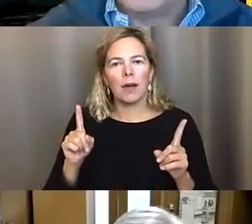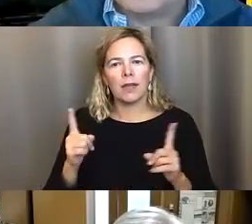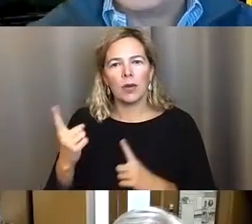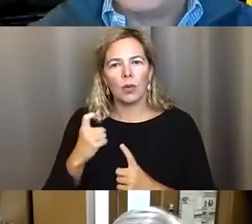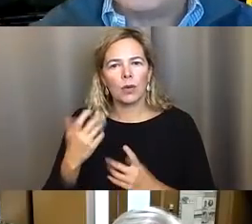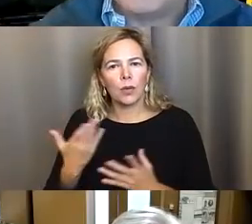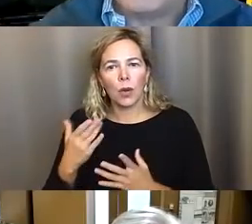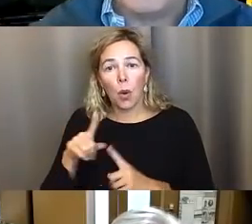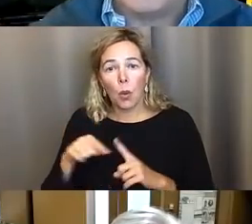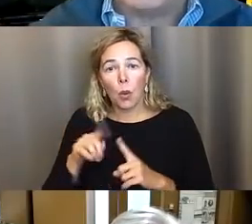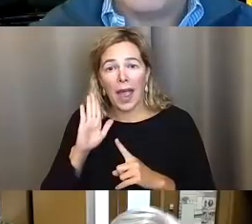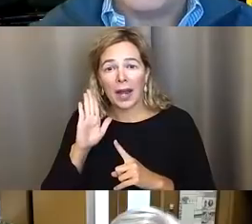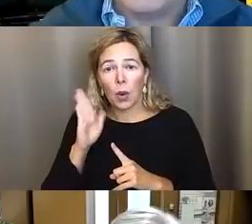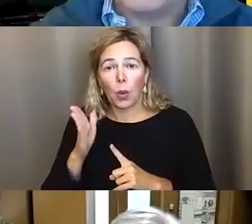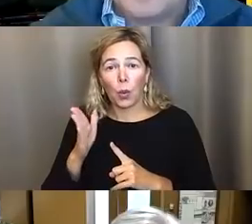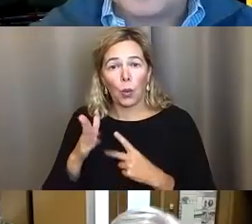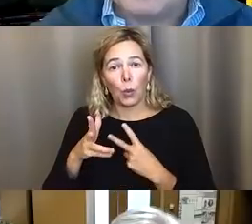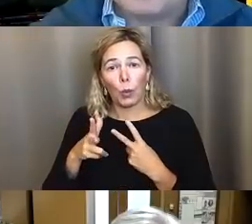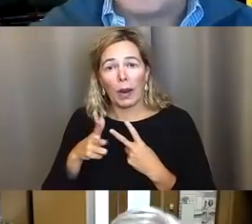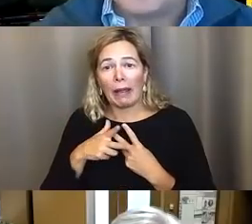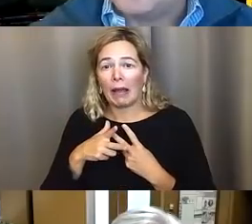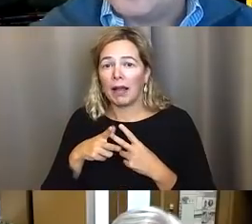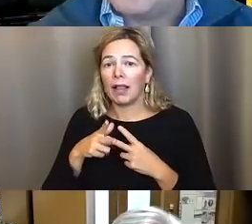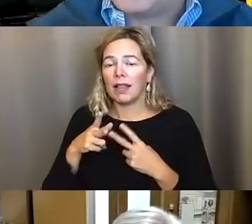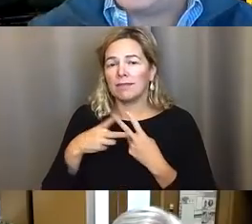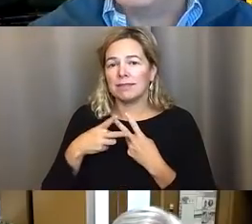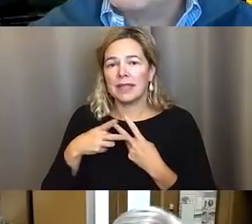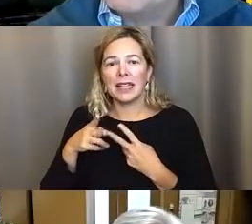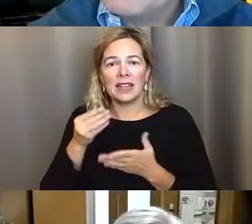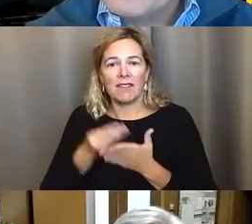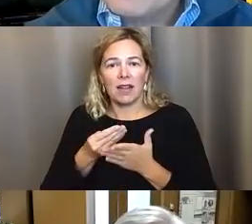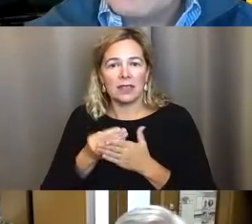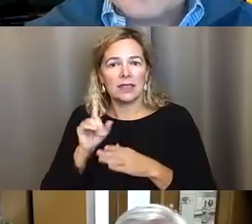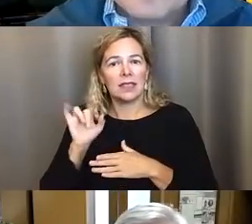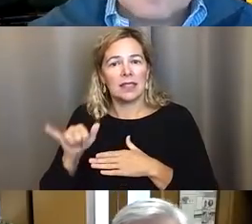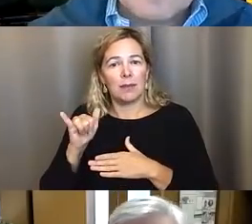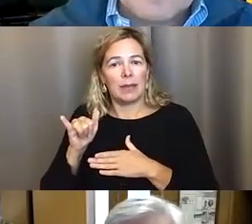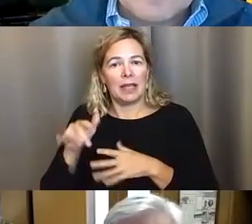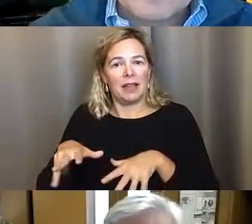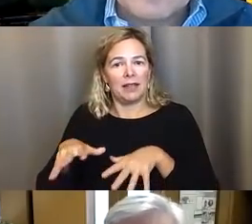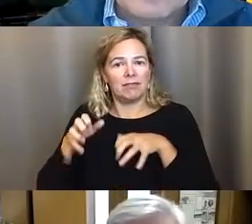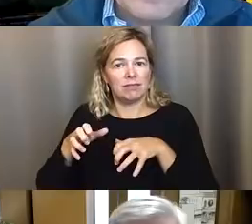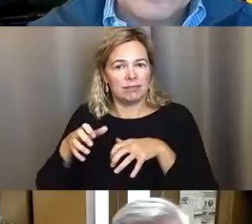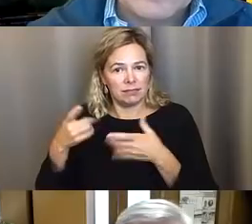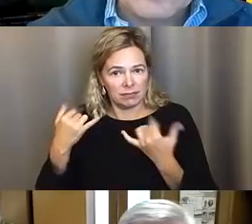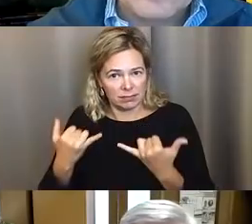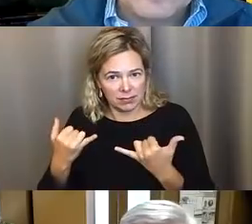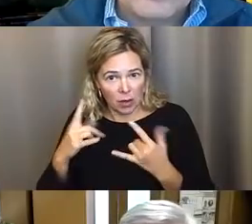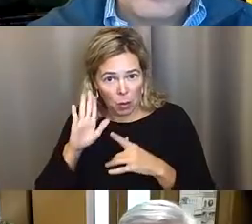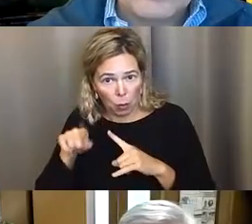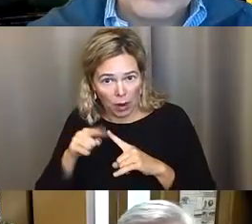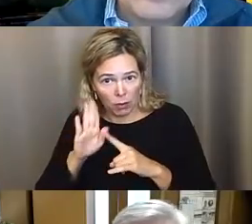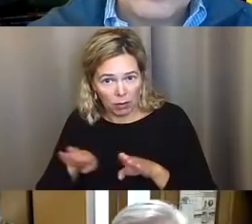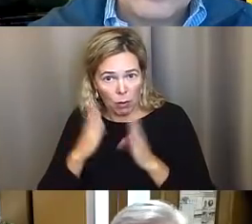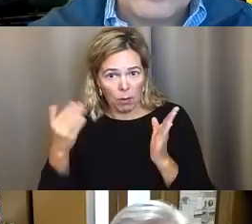will discretionary funds be unfrozen so faculty members can use them again? Yeah, so there was both, I